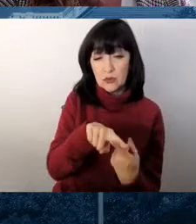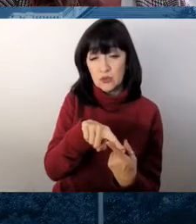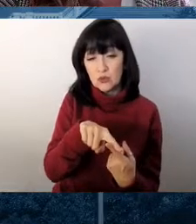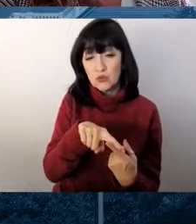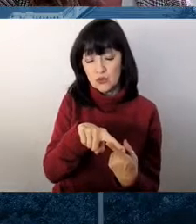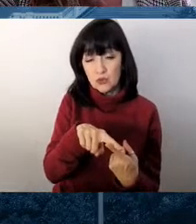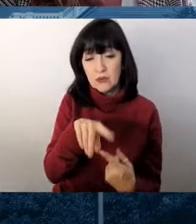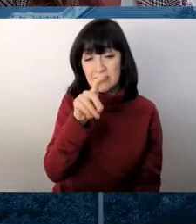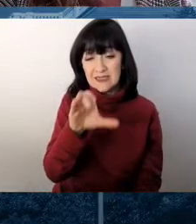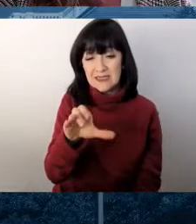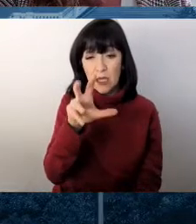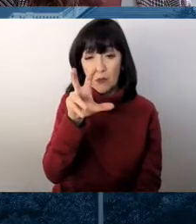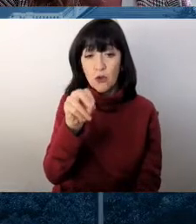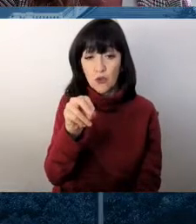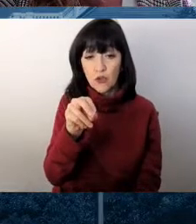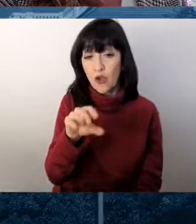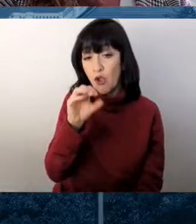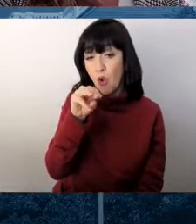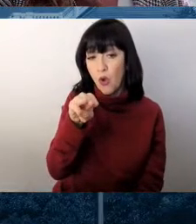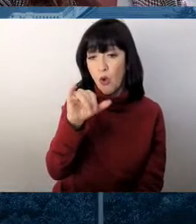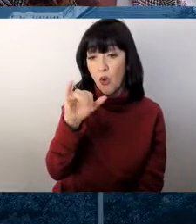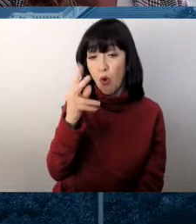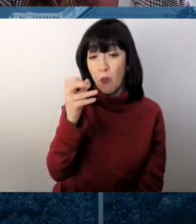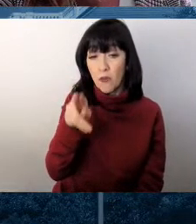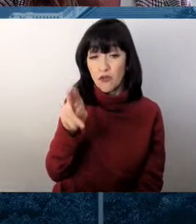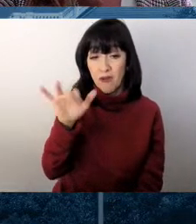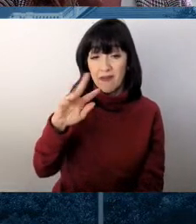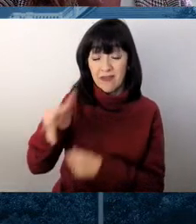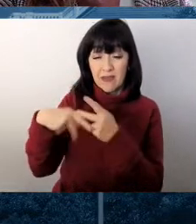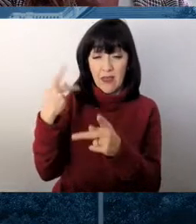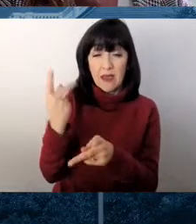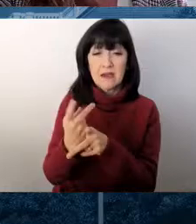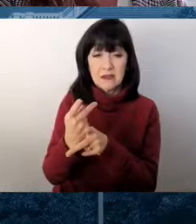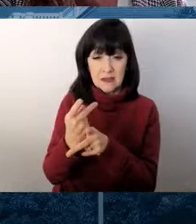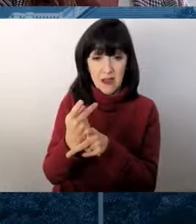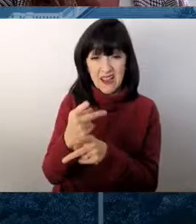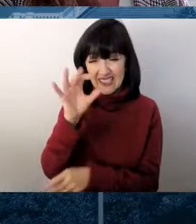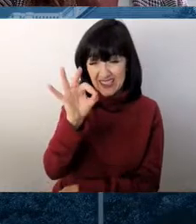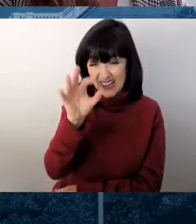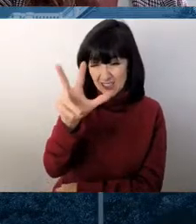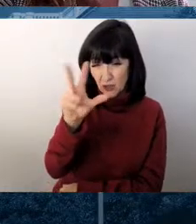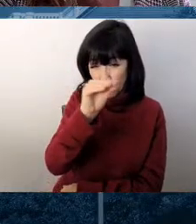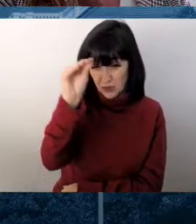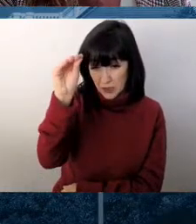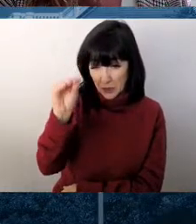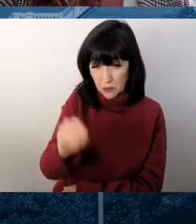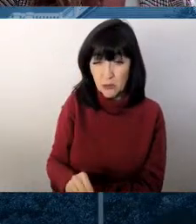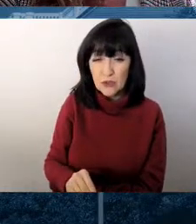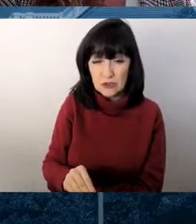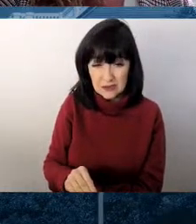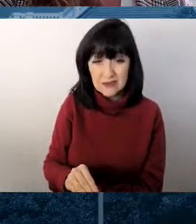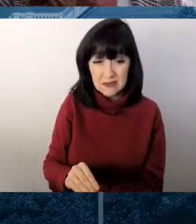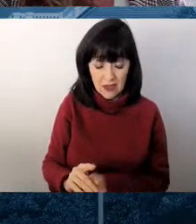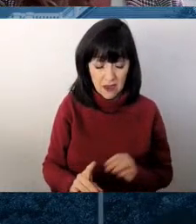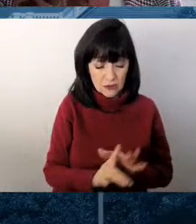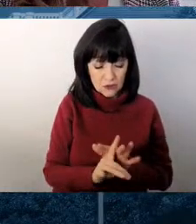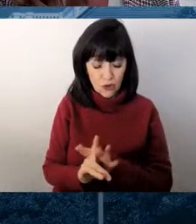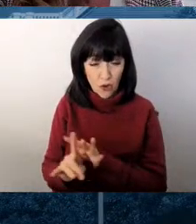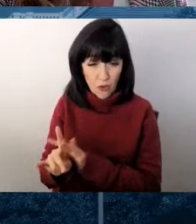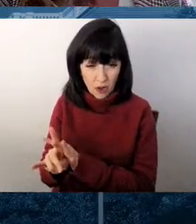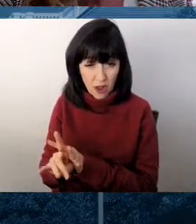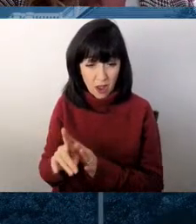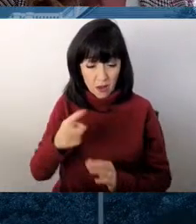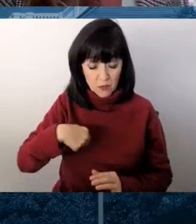Omicron variant represents 93% of variants sequenced, and Delta's